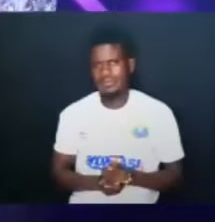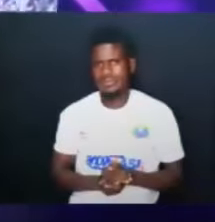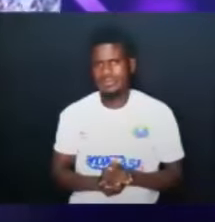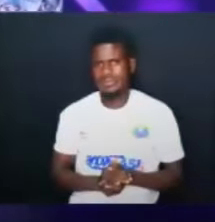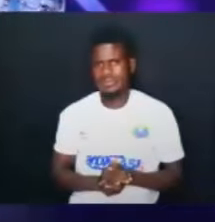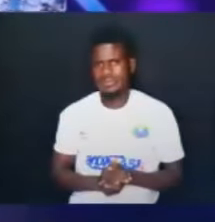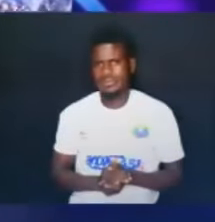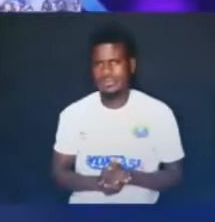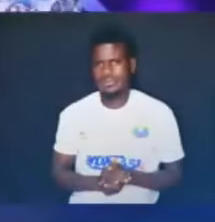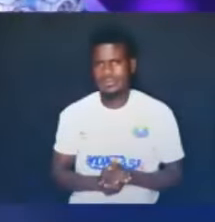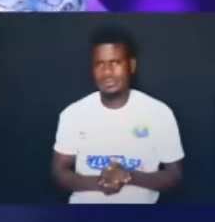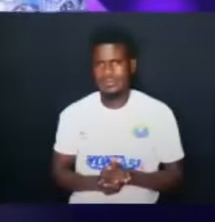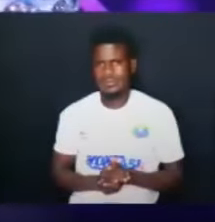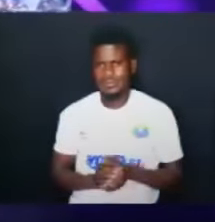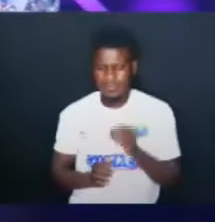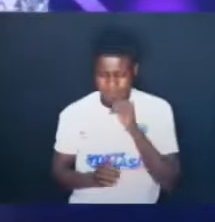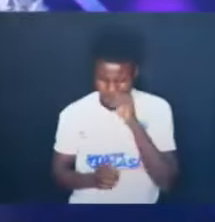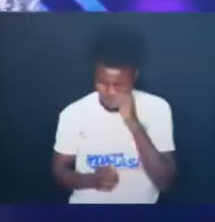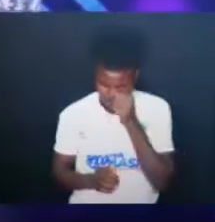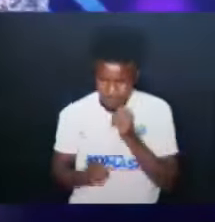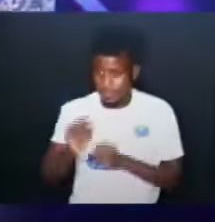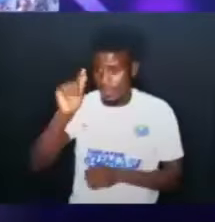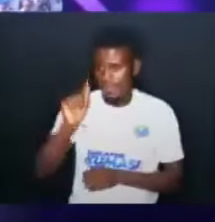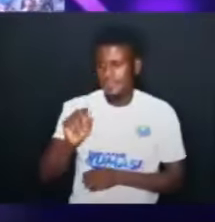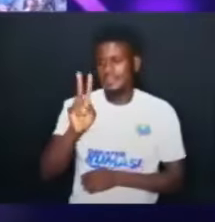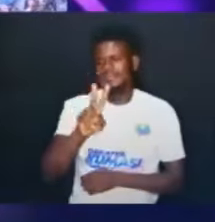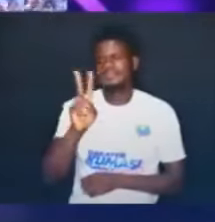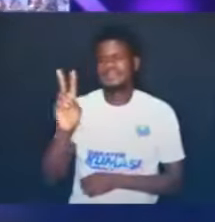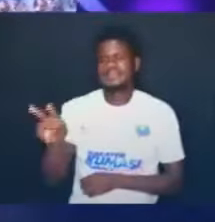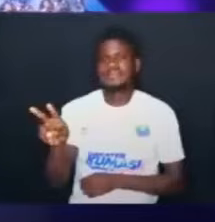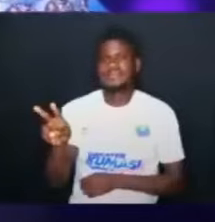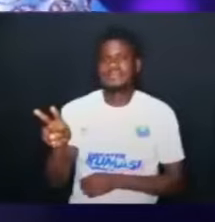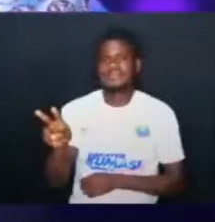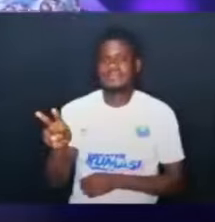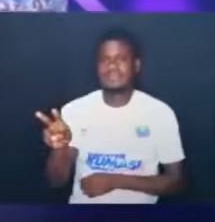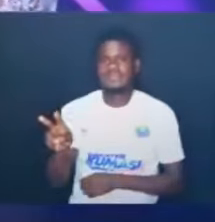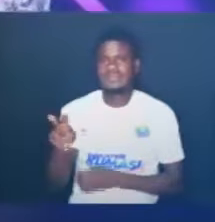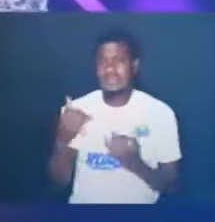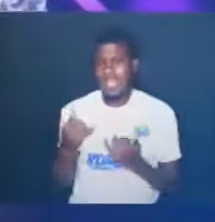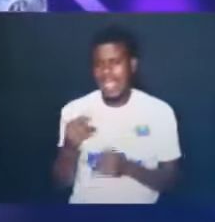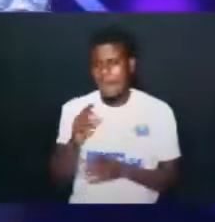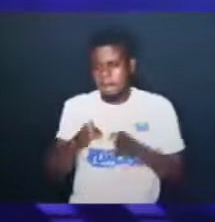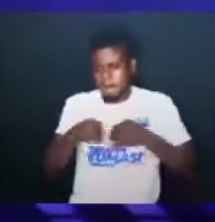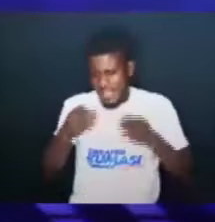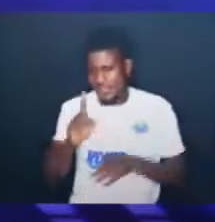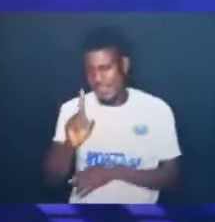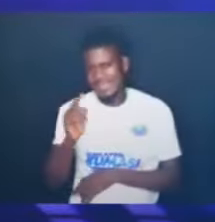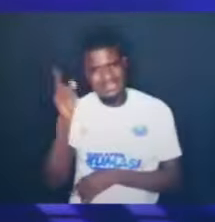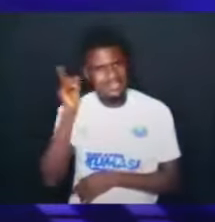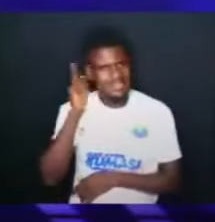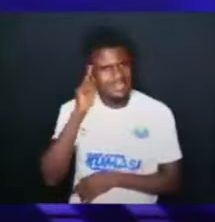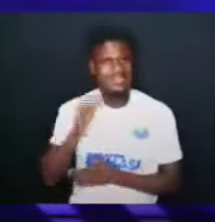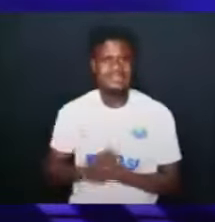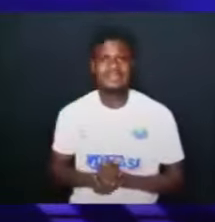papa isanse wo nyankopon ne hu hia. Verse 22. Enyimu edionu mi. Now this is the big one. We ani emu kasee pa. Let's